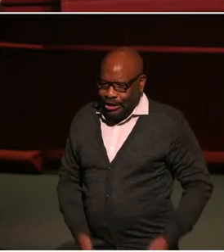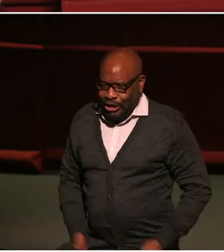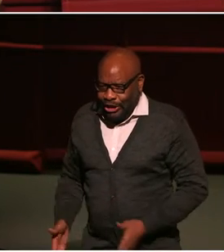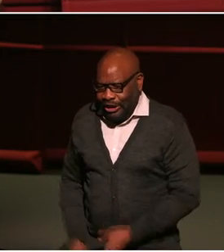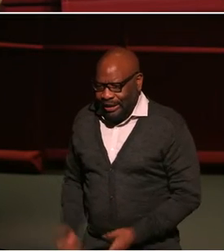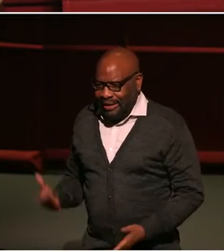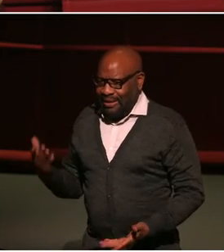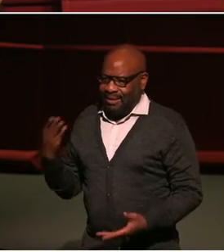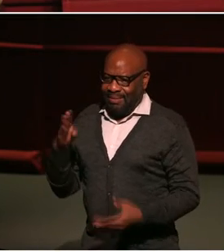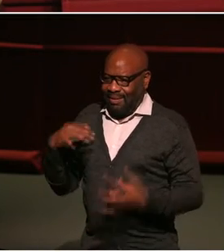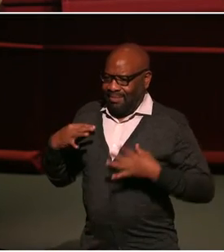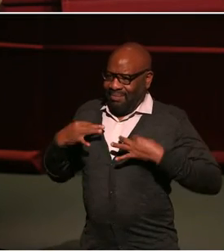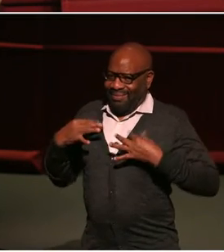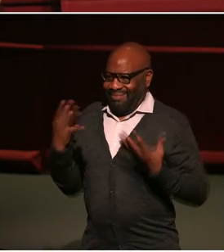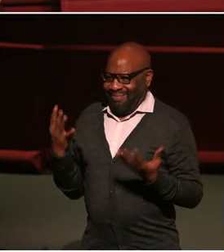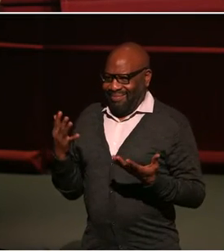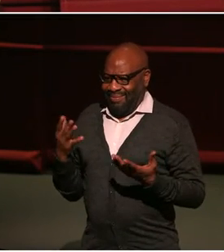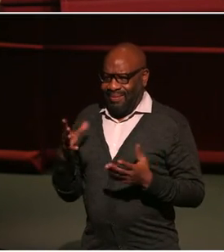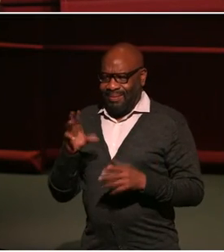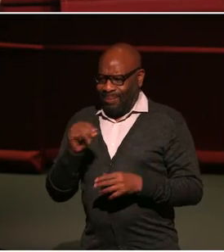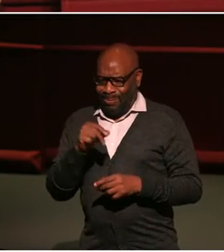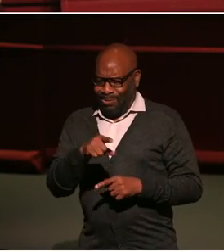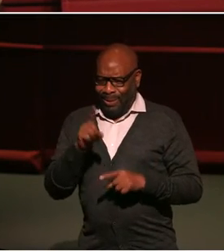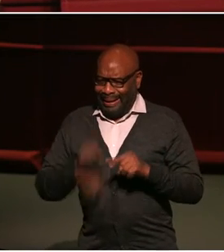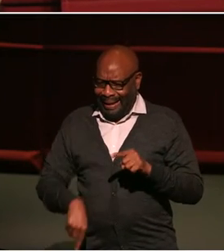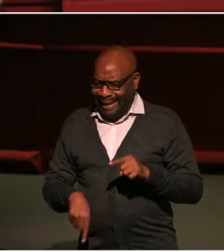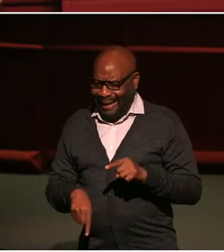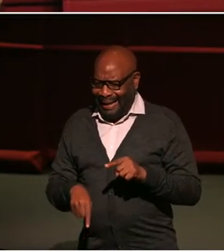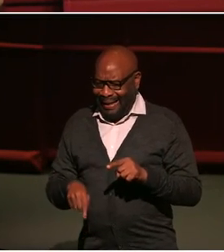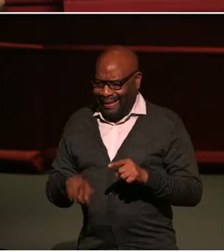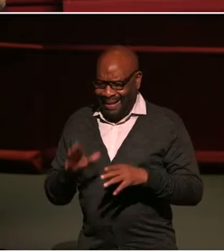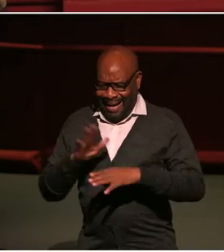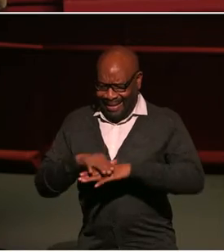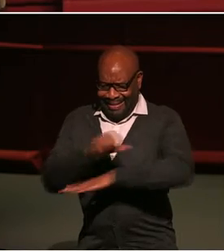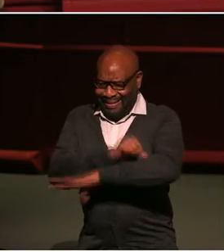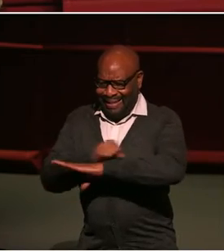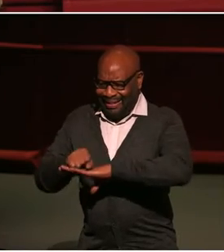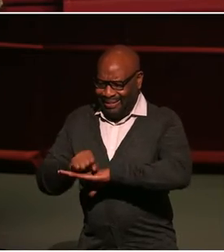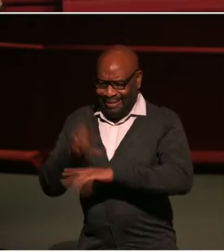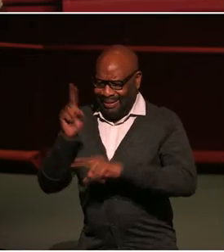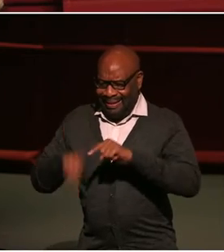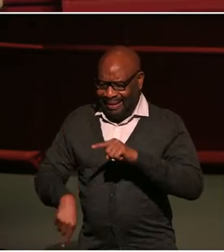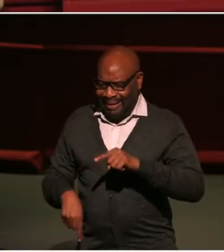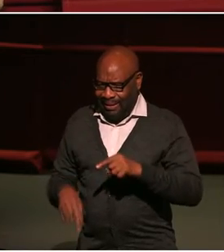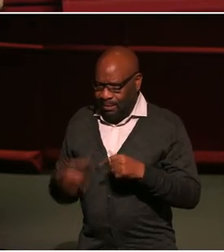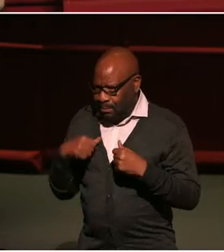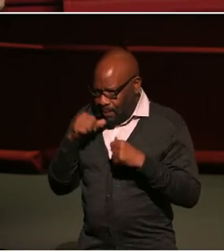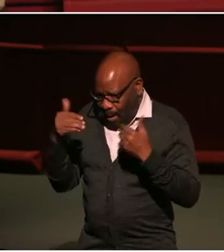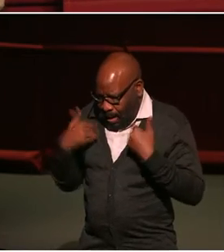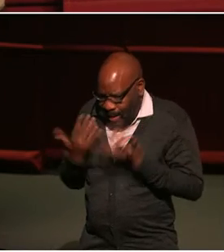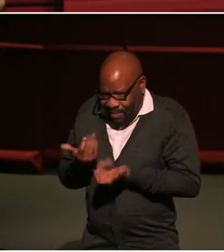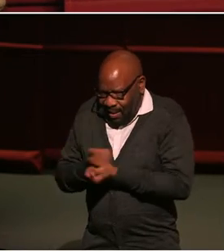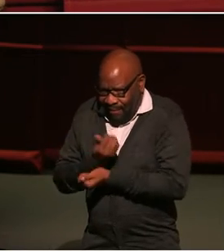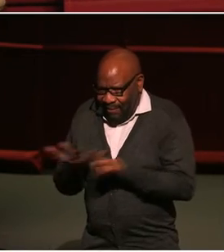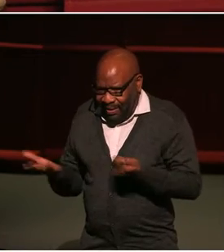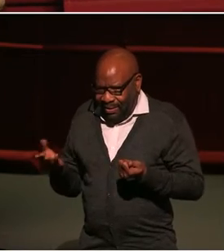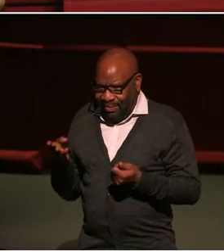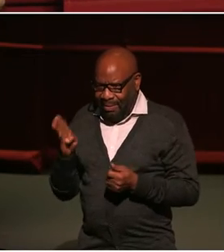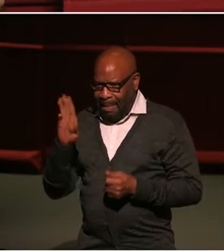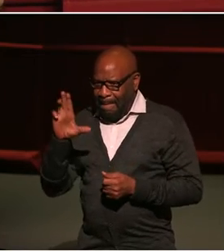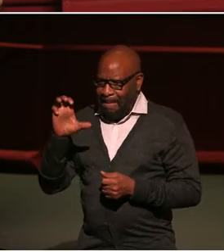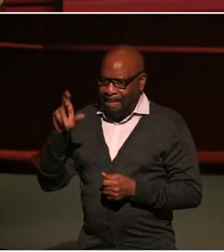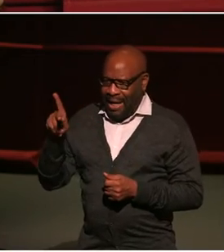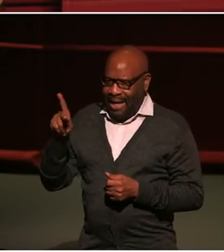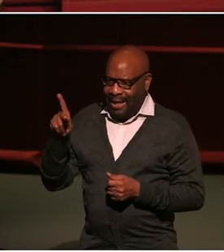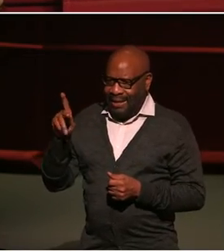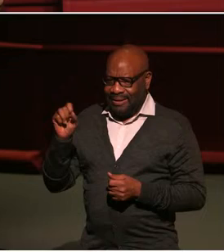And he said, "Well, you can't wear that." So I said, "Well, I have a northern buckskin dress